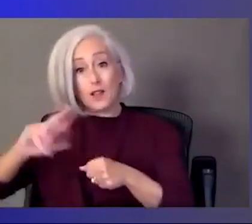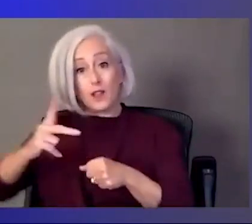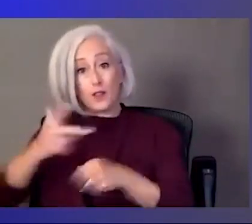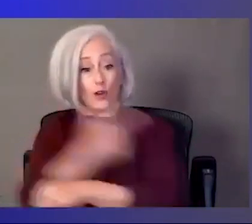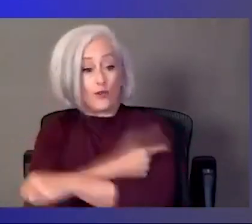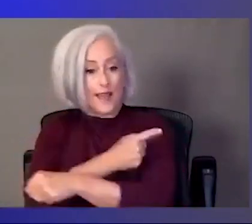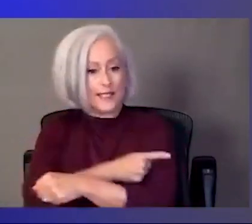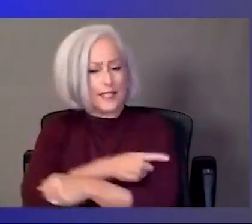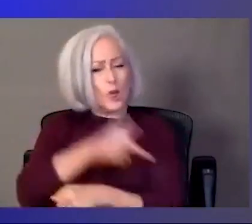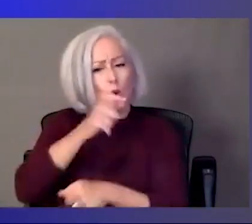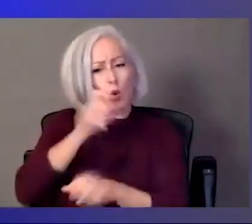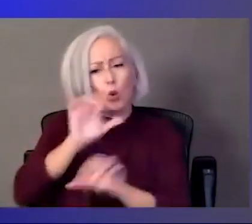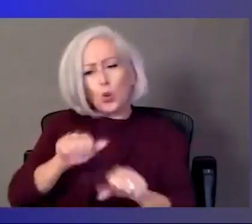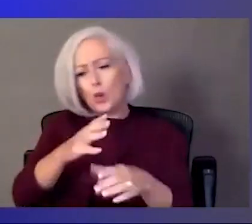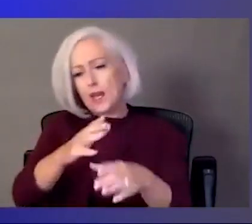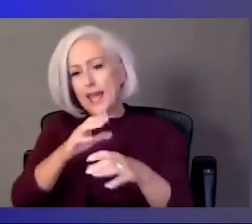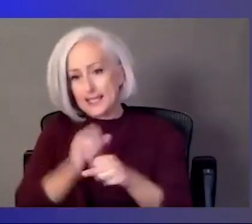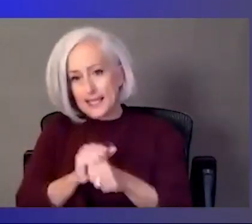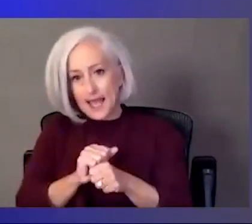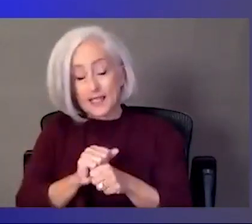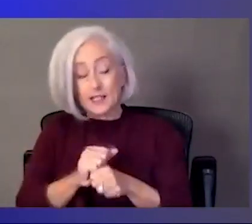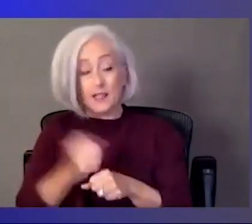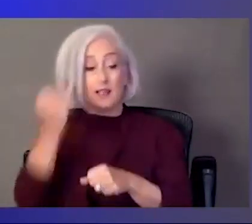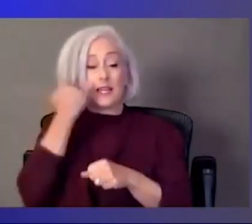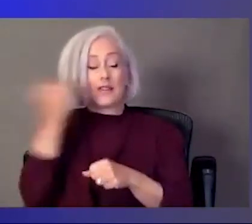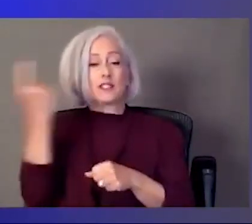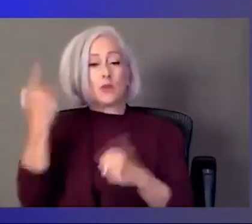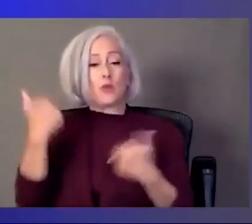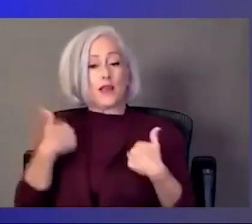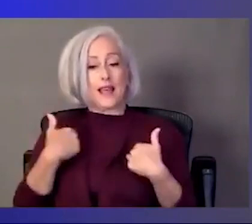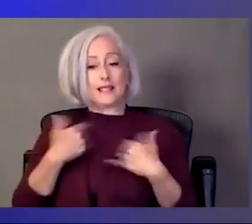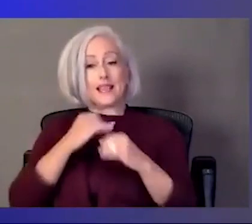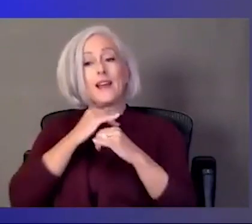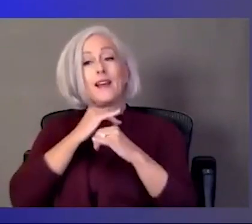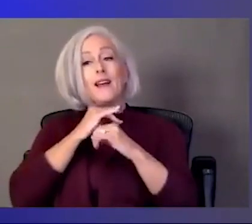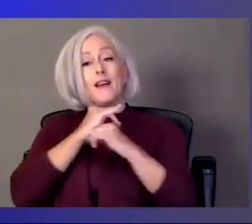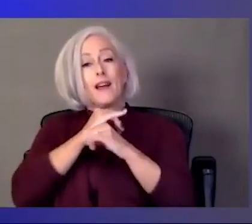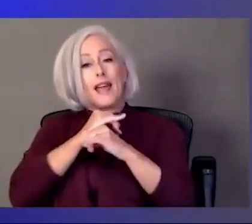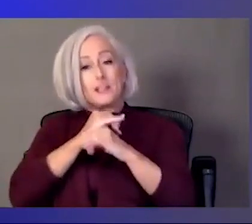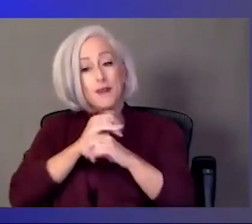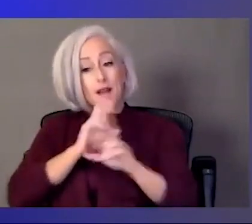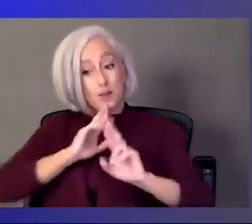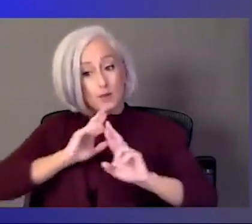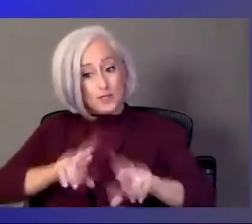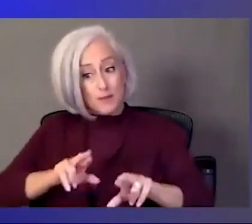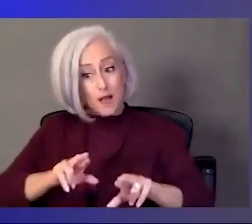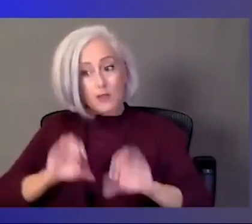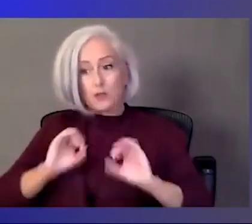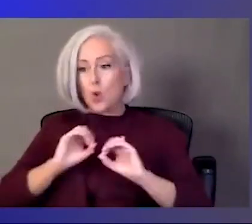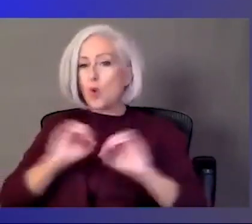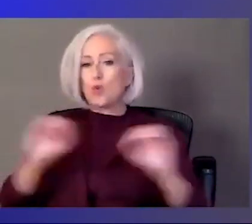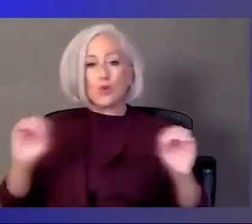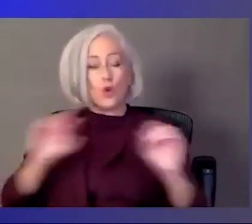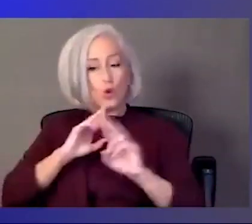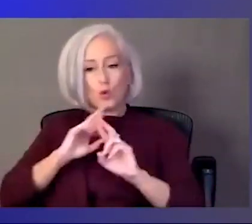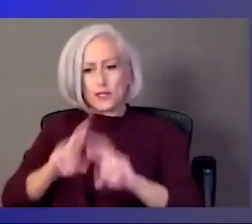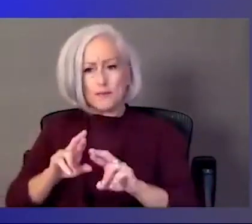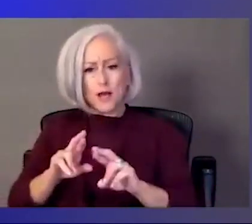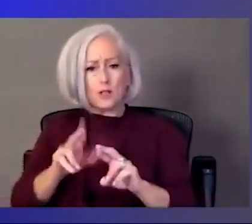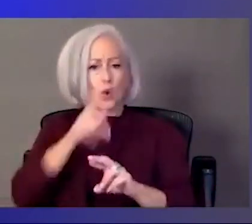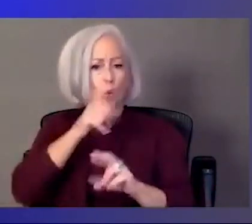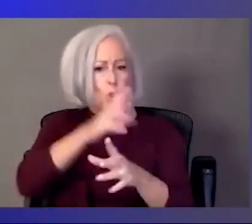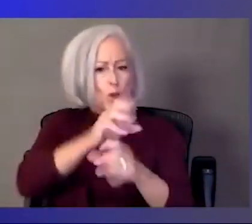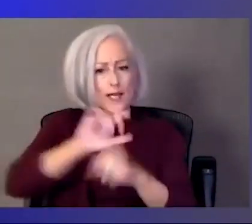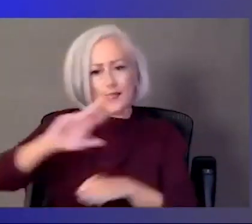a suboptimal antibody response, and how do you judge that, or has no response at all, and those issues of timing. So there are a lot of